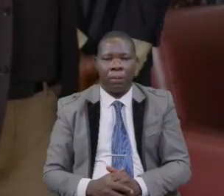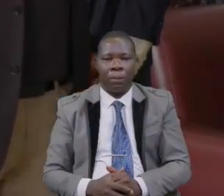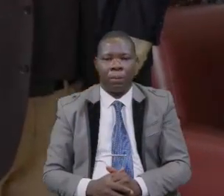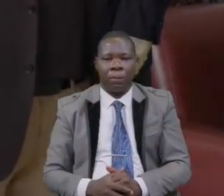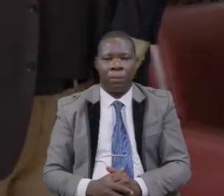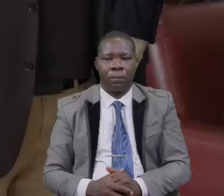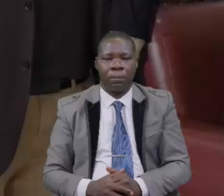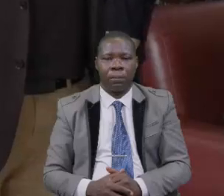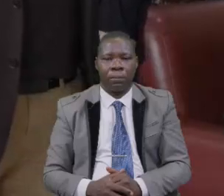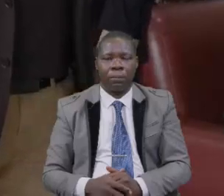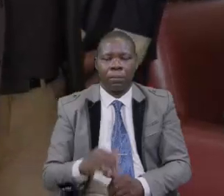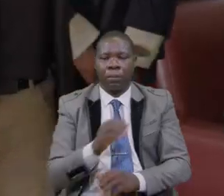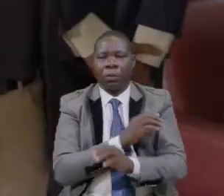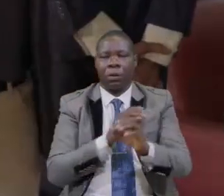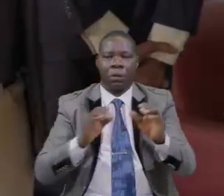Christ,